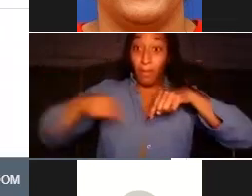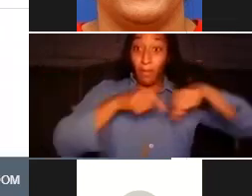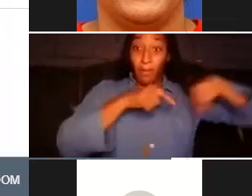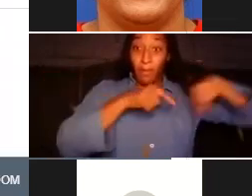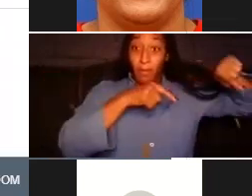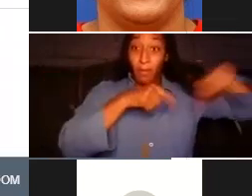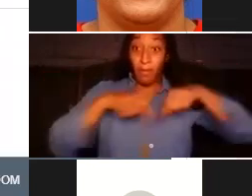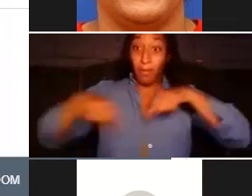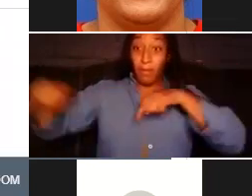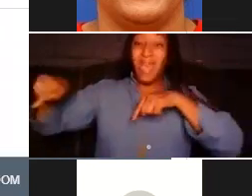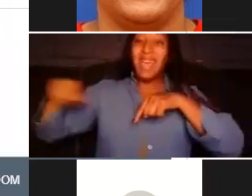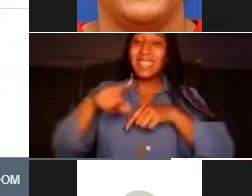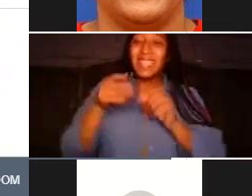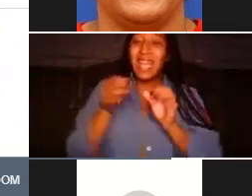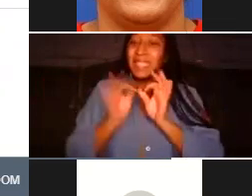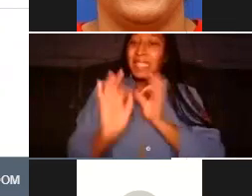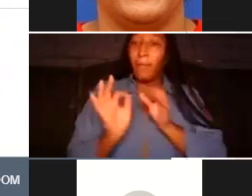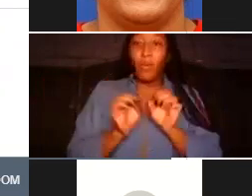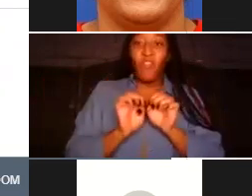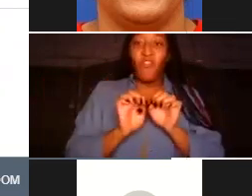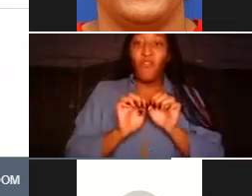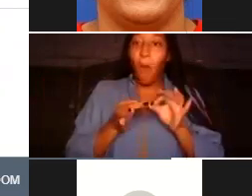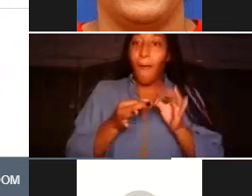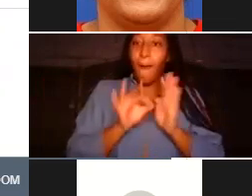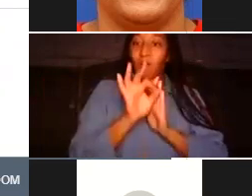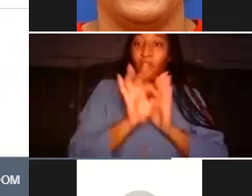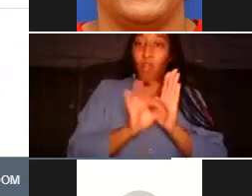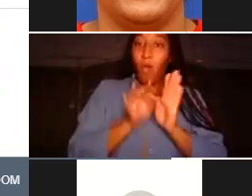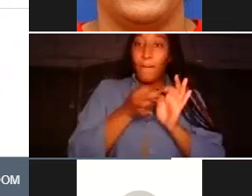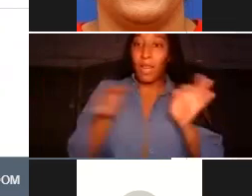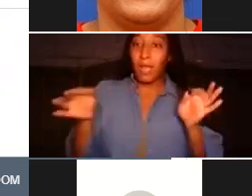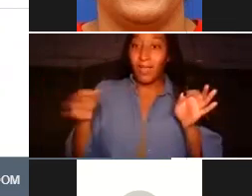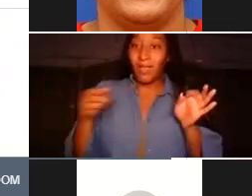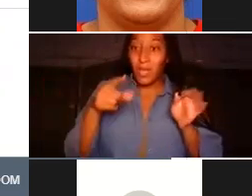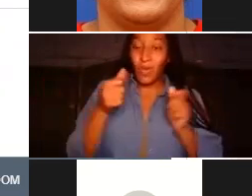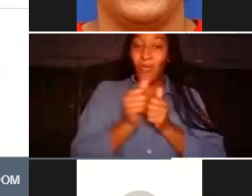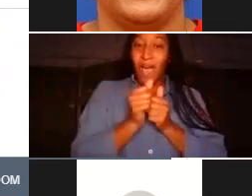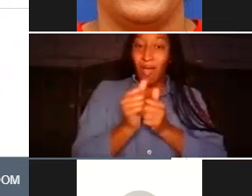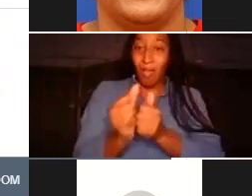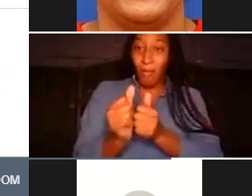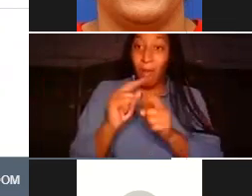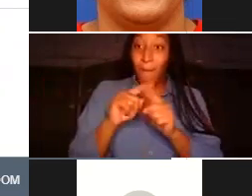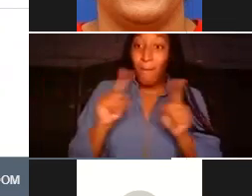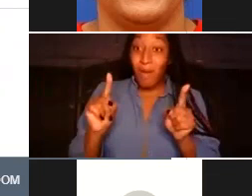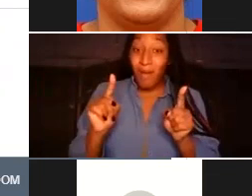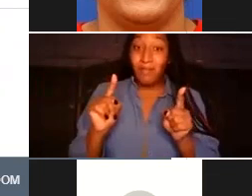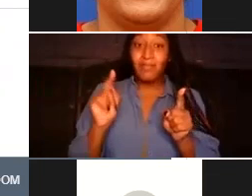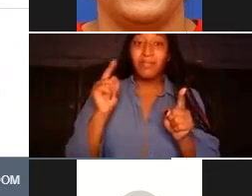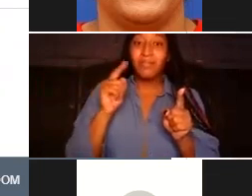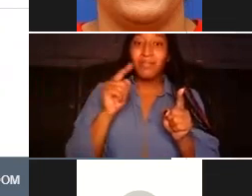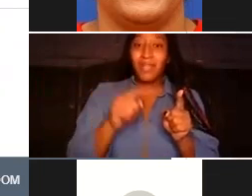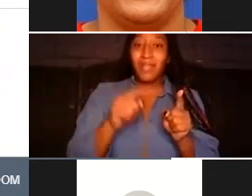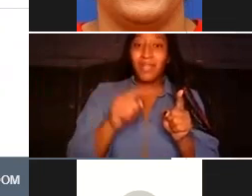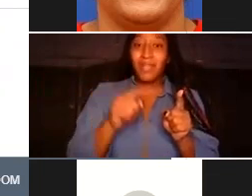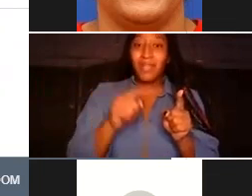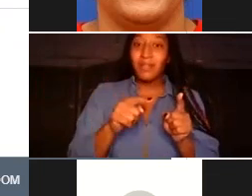Okay, all right. But notice for our pendulum, the mass is nowhere involved in the